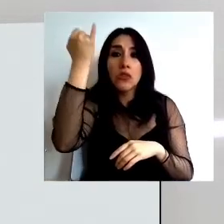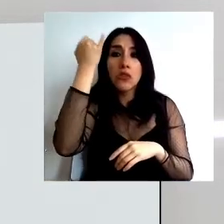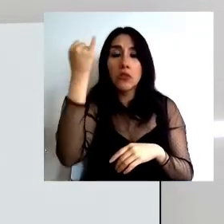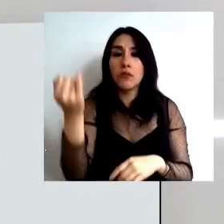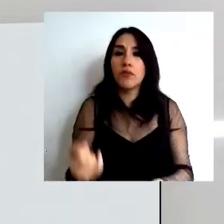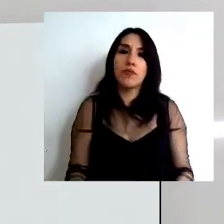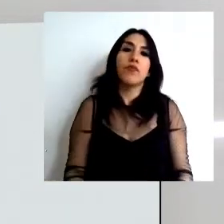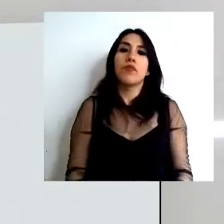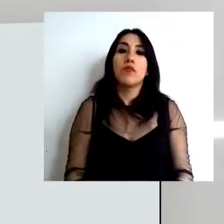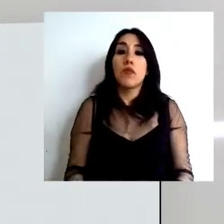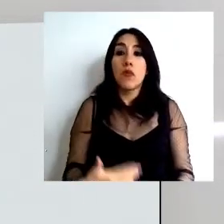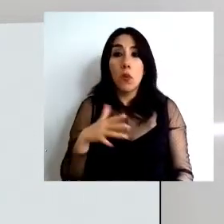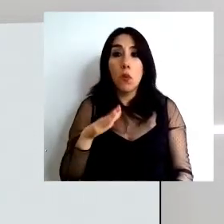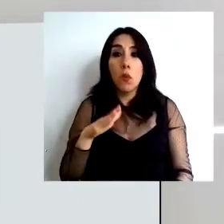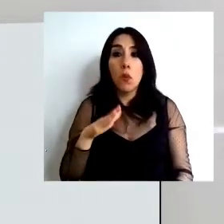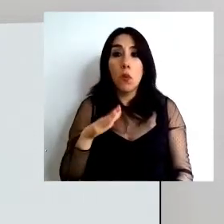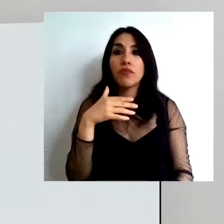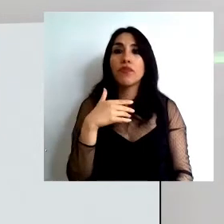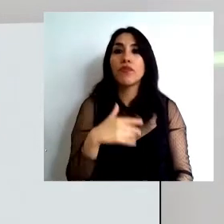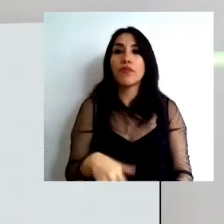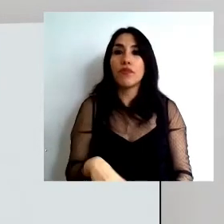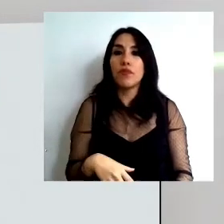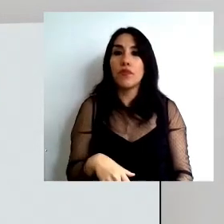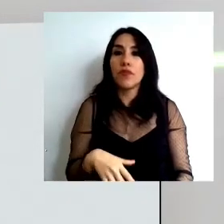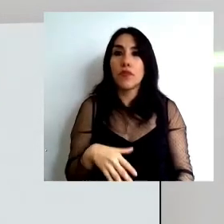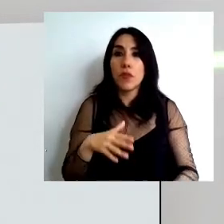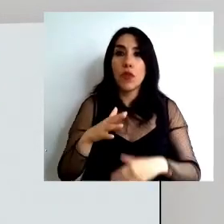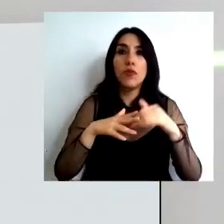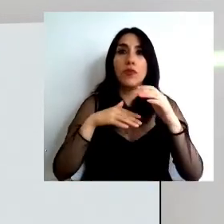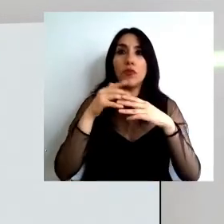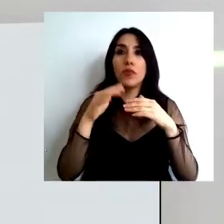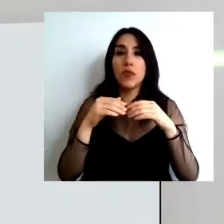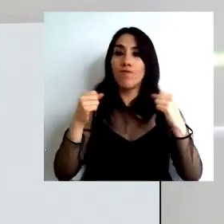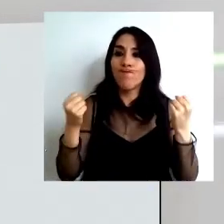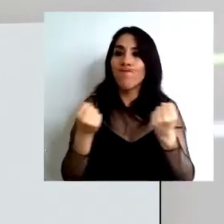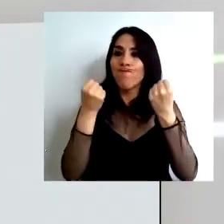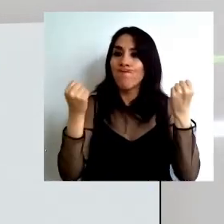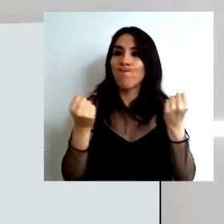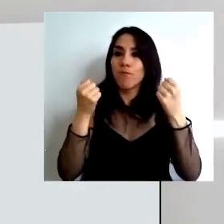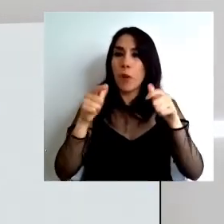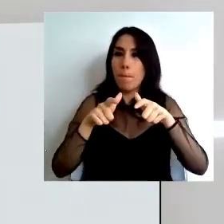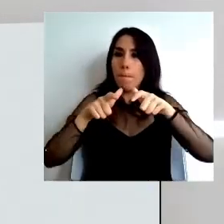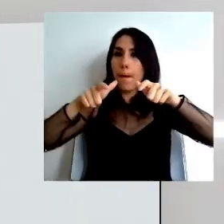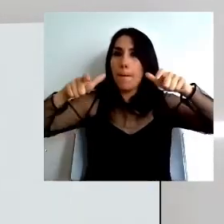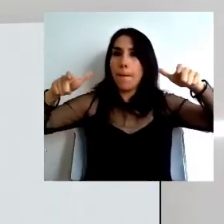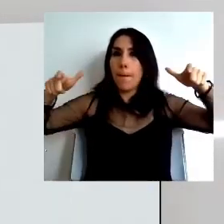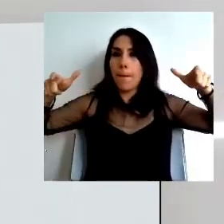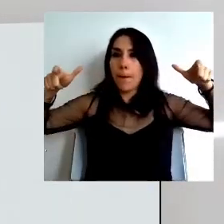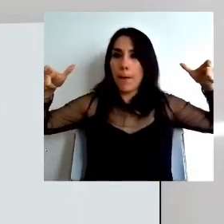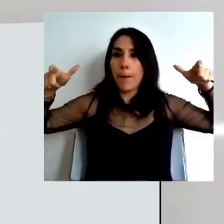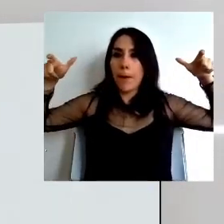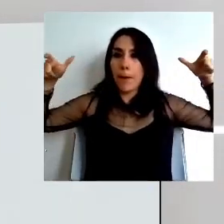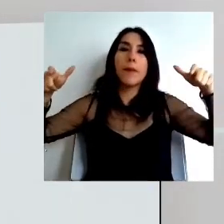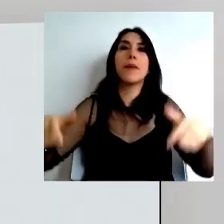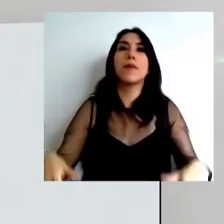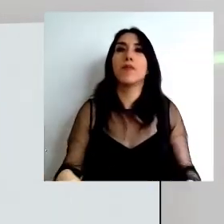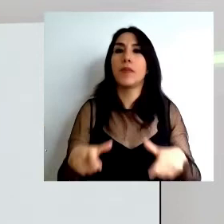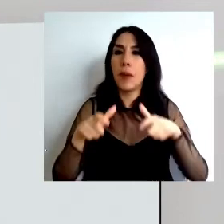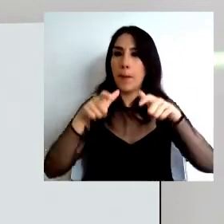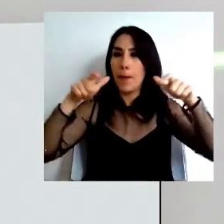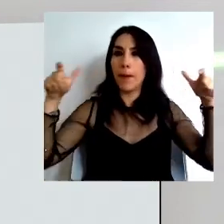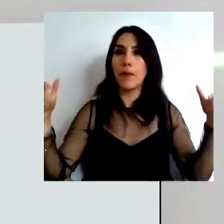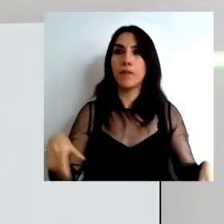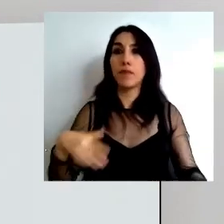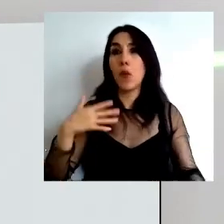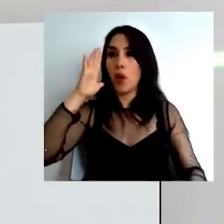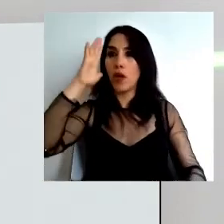growing up, not only to replicating what we have done and what we thought about our things, but also to